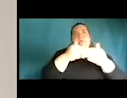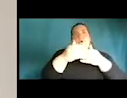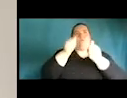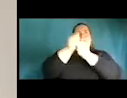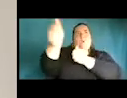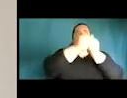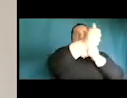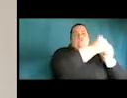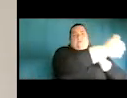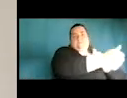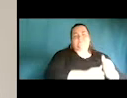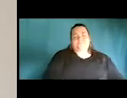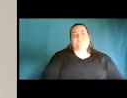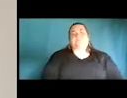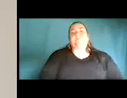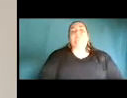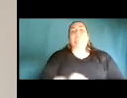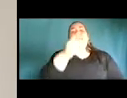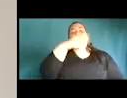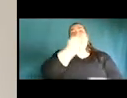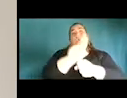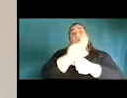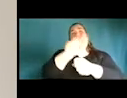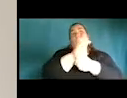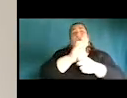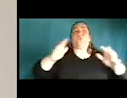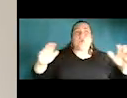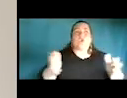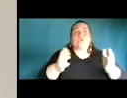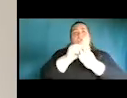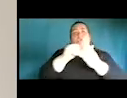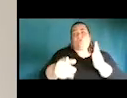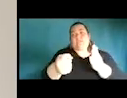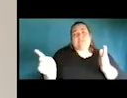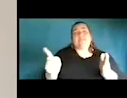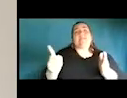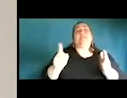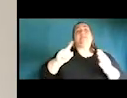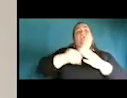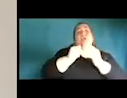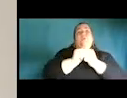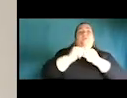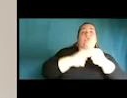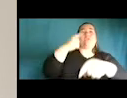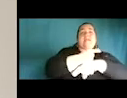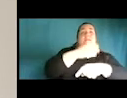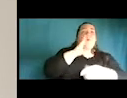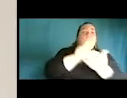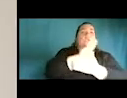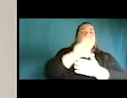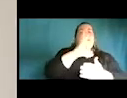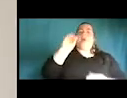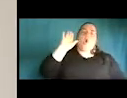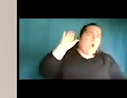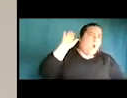They strive to encourage students from their first day at Brown well into their careers after Brown. Thank you